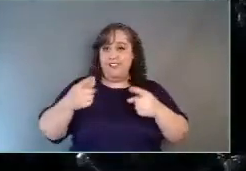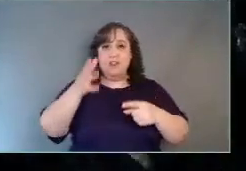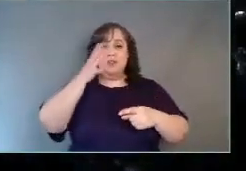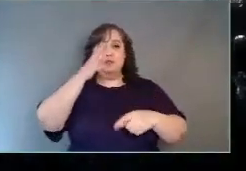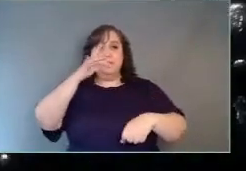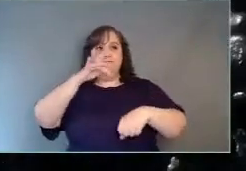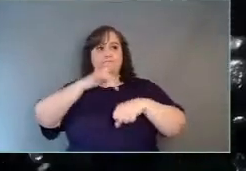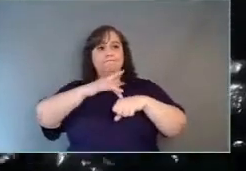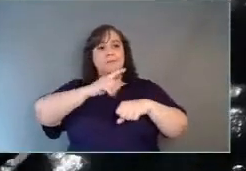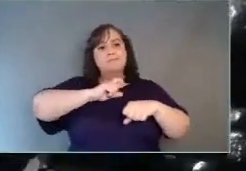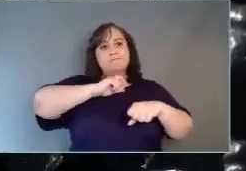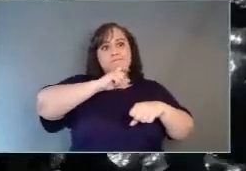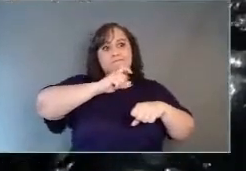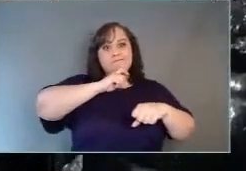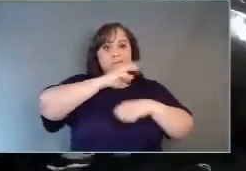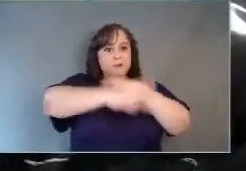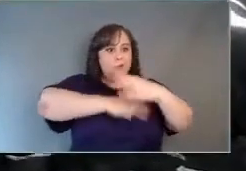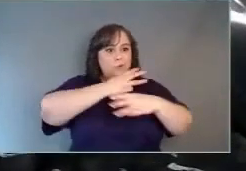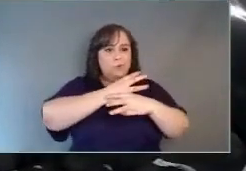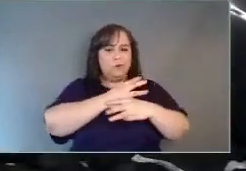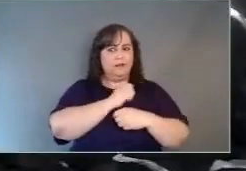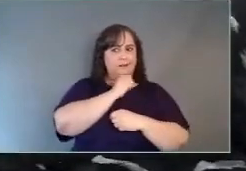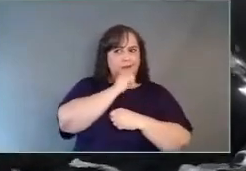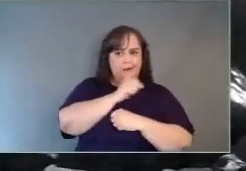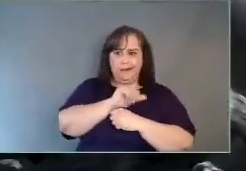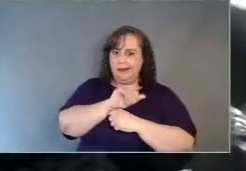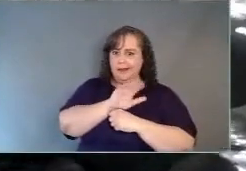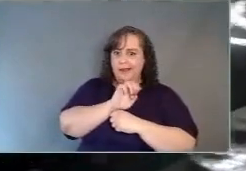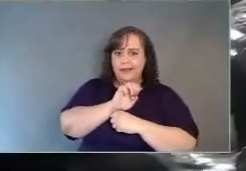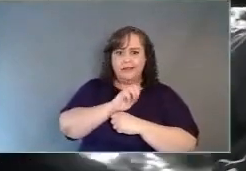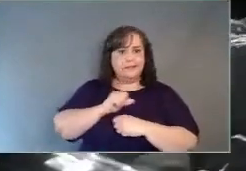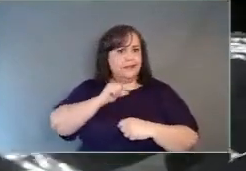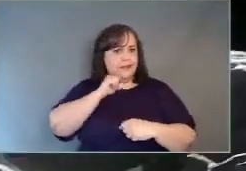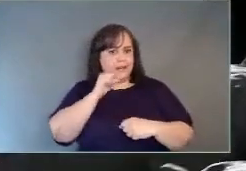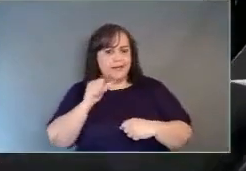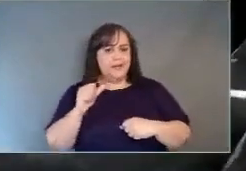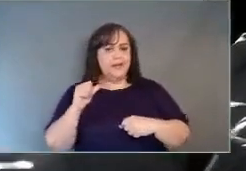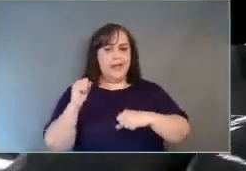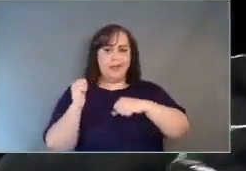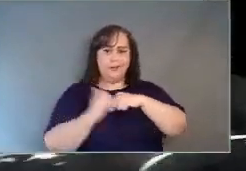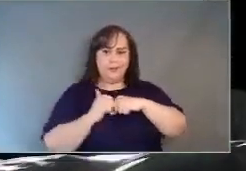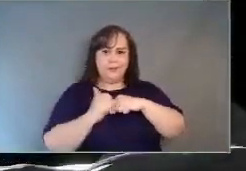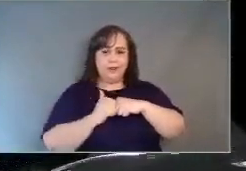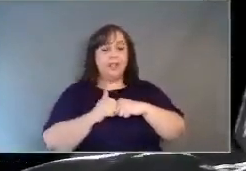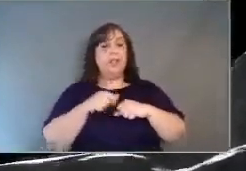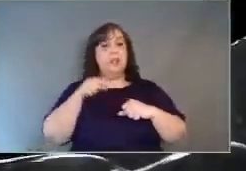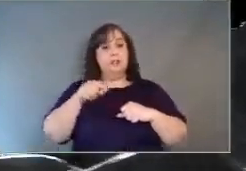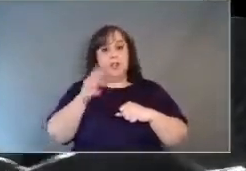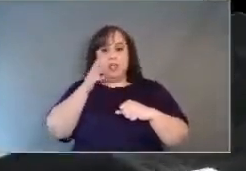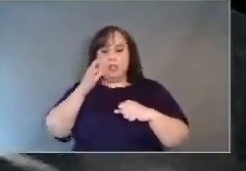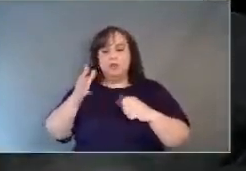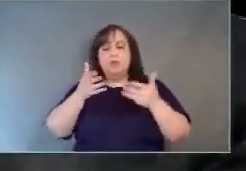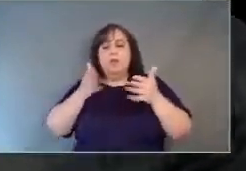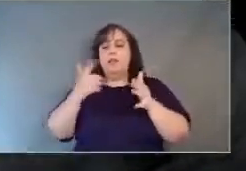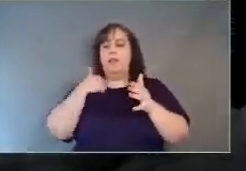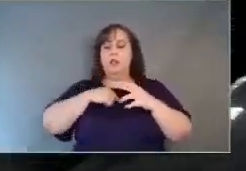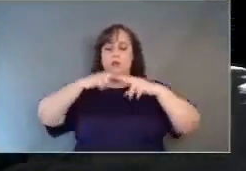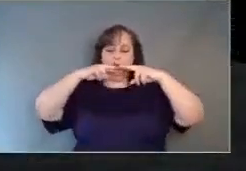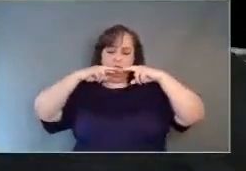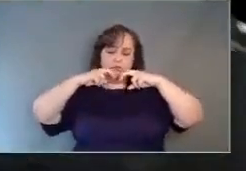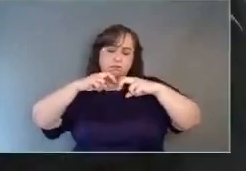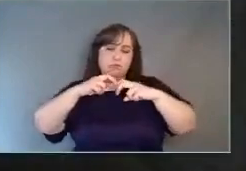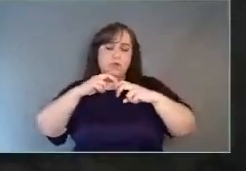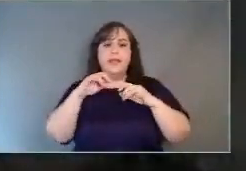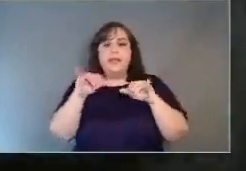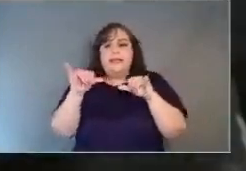ice, but of metal. And this mission will give us a window into the metallic cores of planets, which lie too deep beneath the surface to